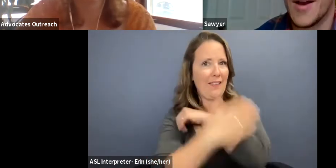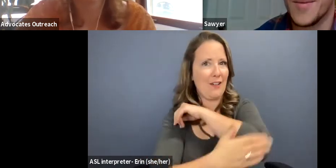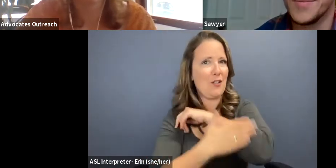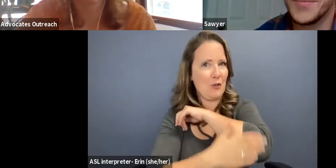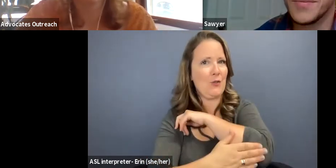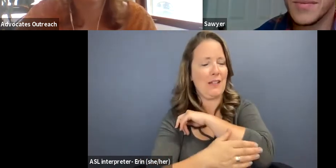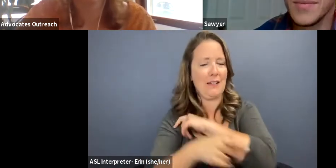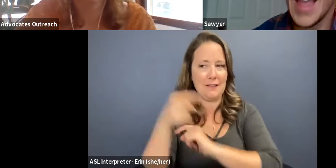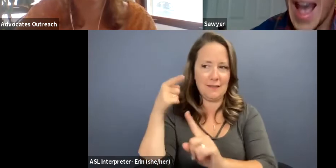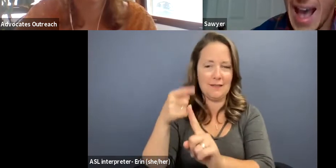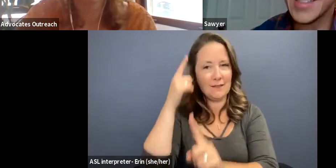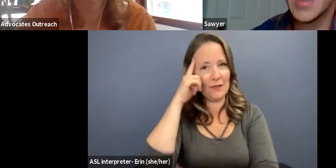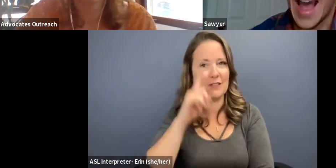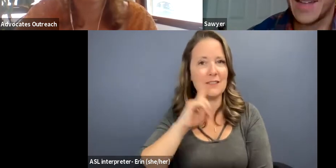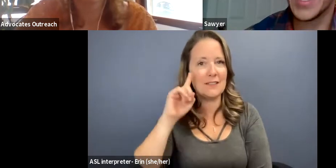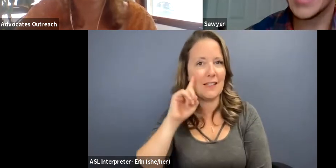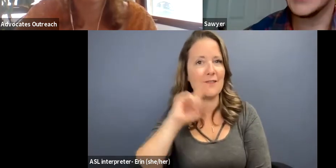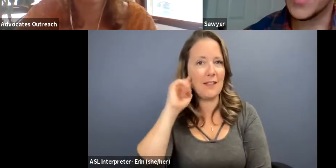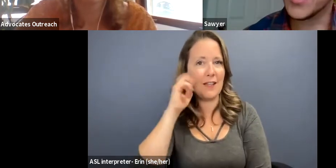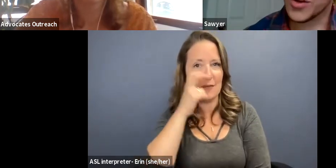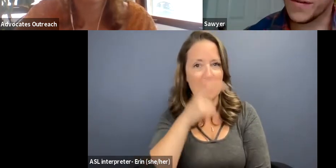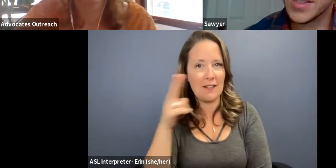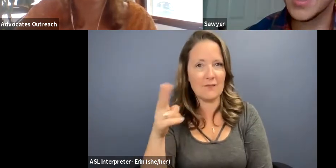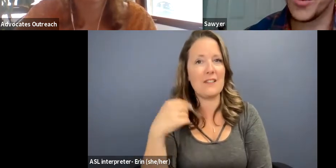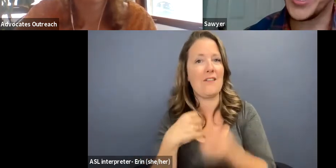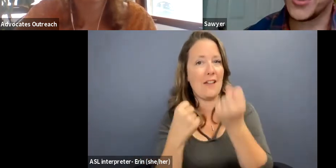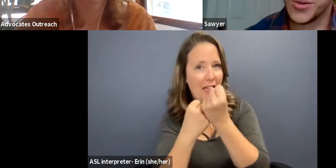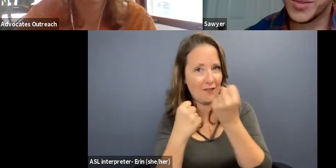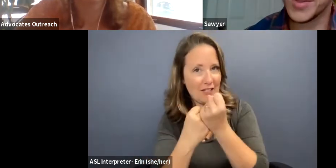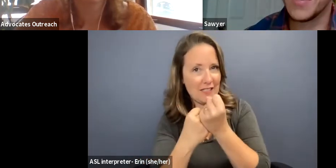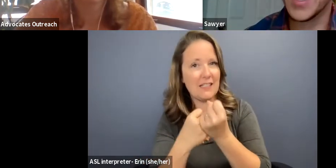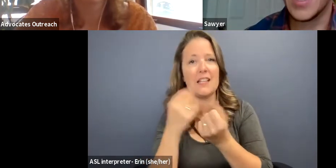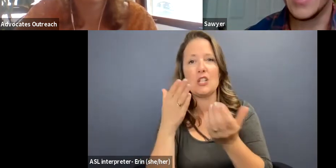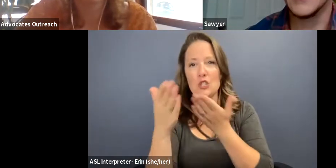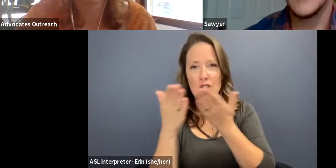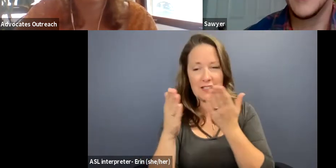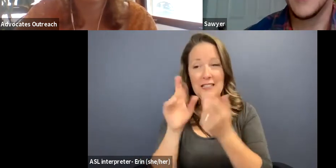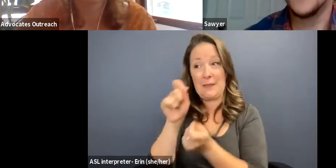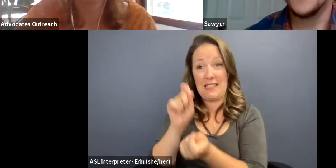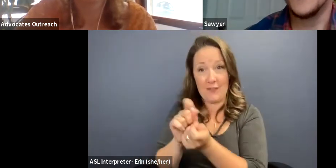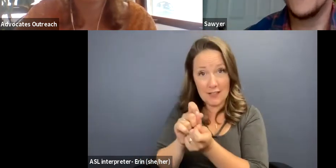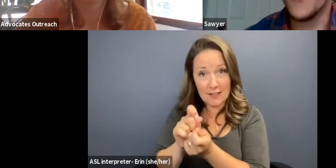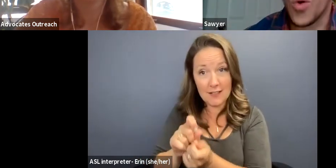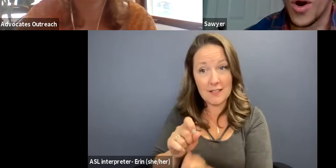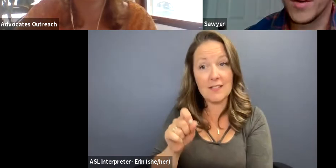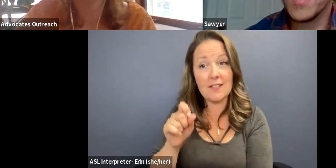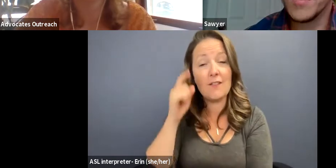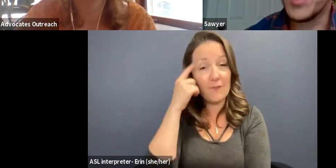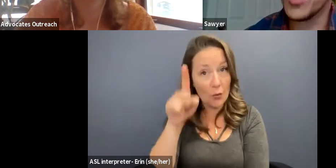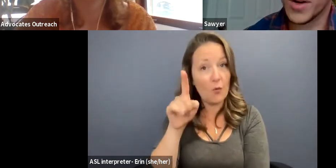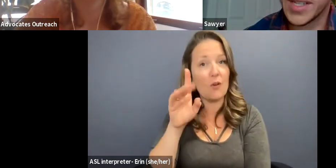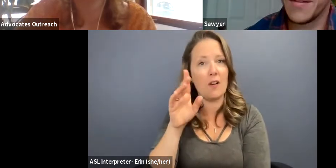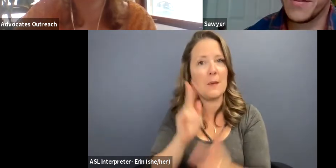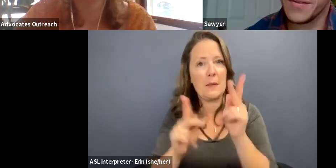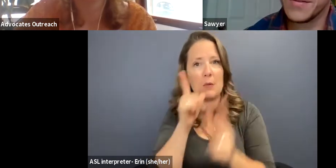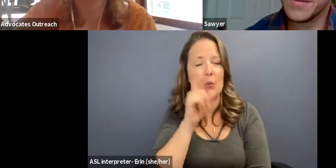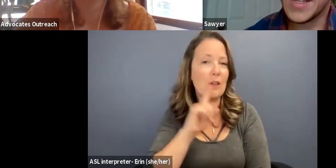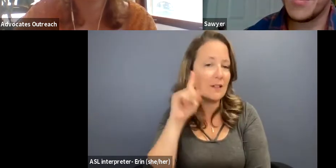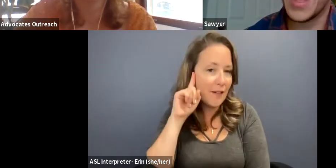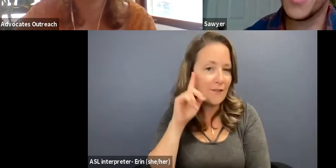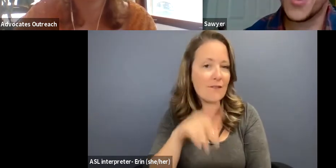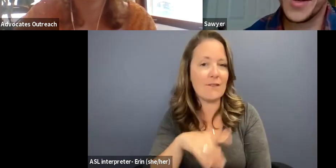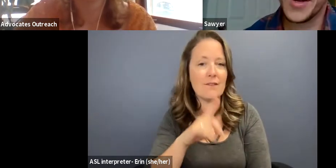Also have lots of like, you know, people can learn about and get on a variety of kinds of like birth control and pregnancy prevention. We